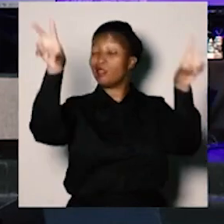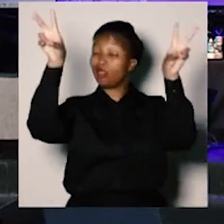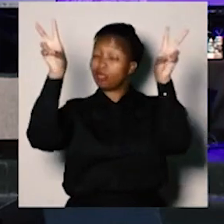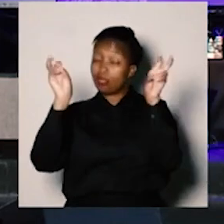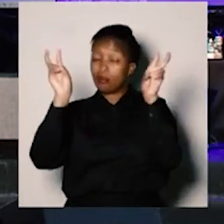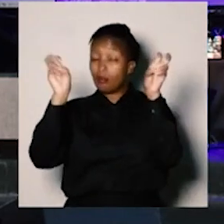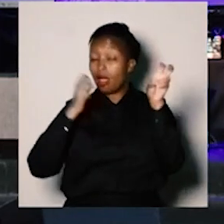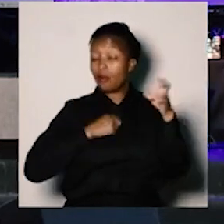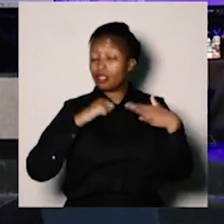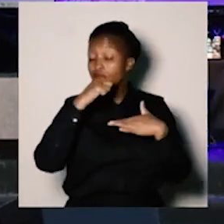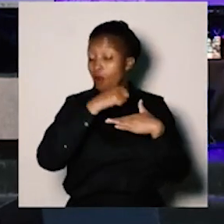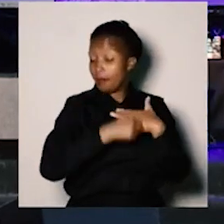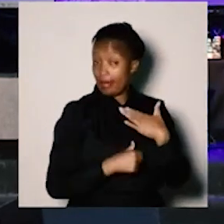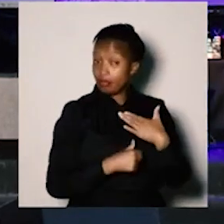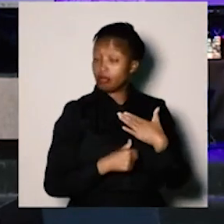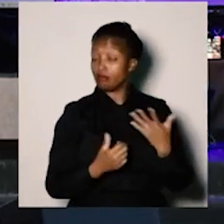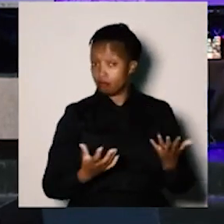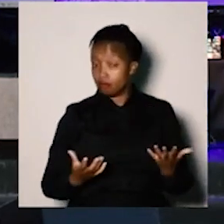this month.